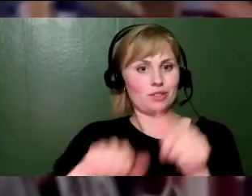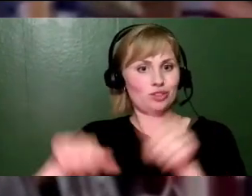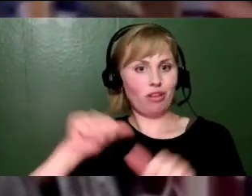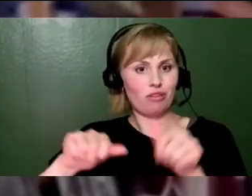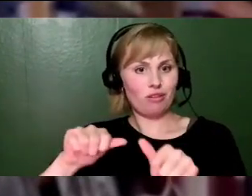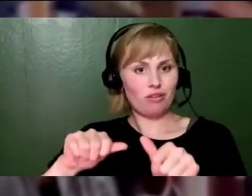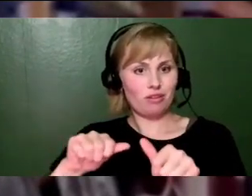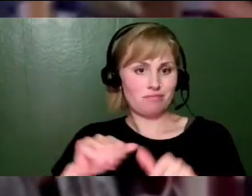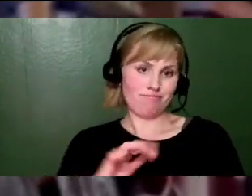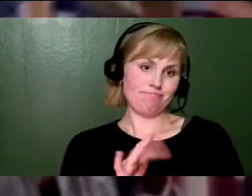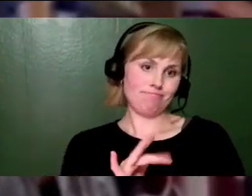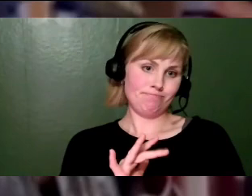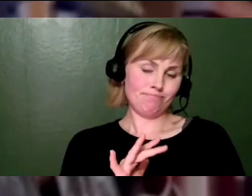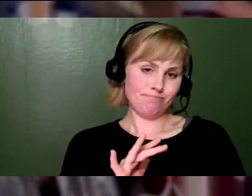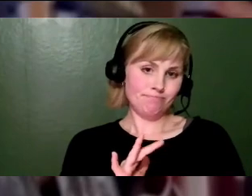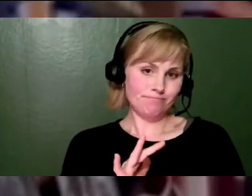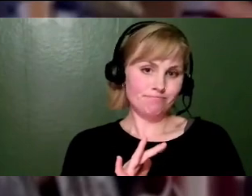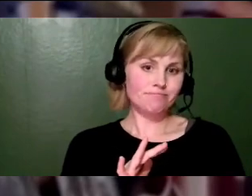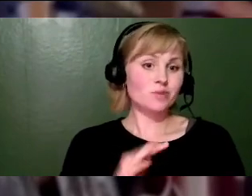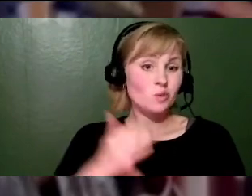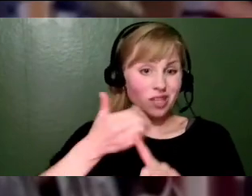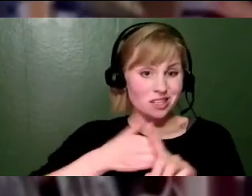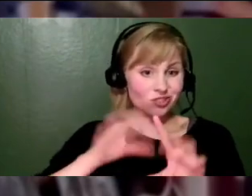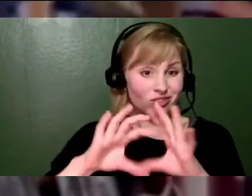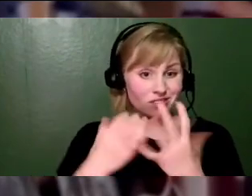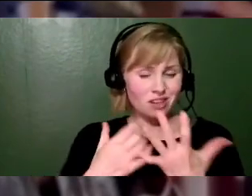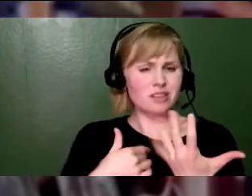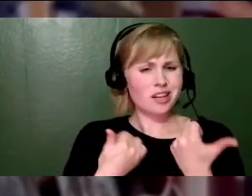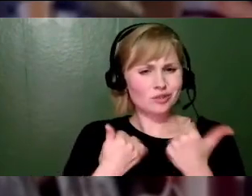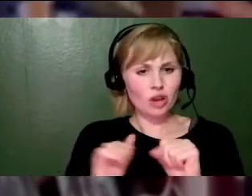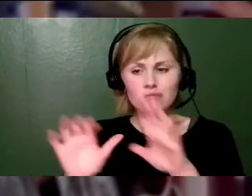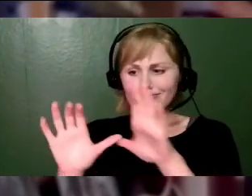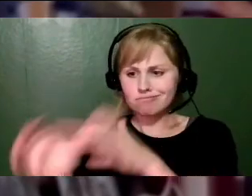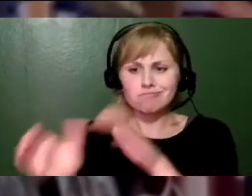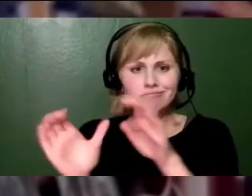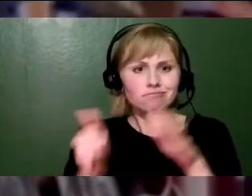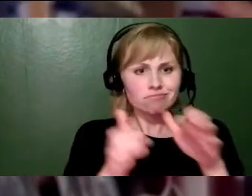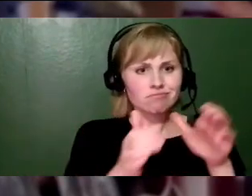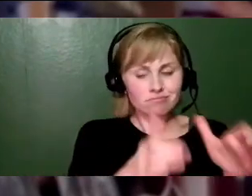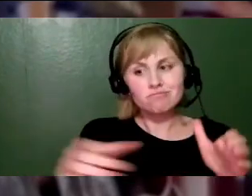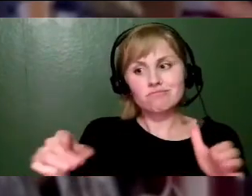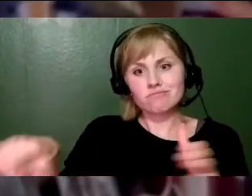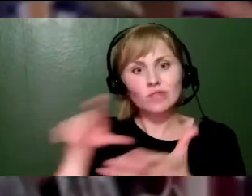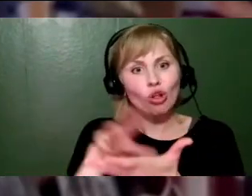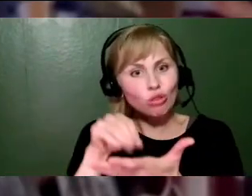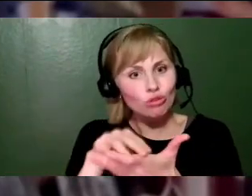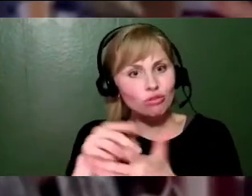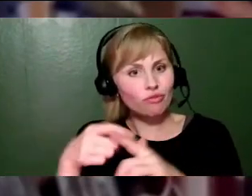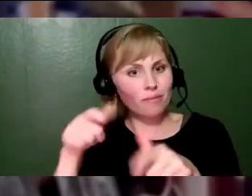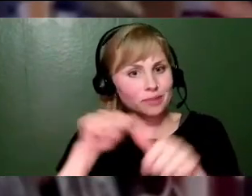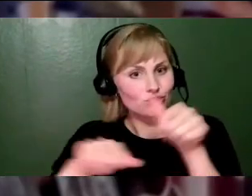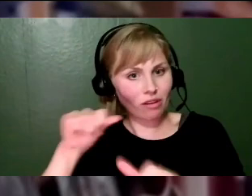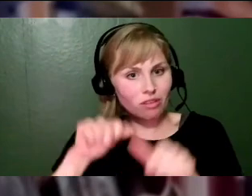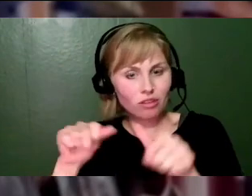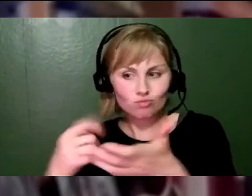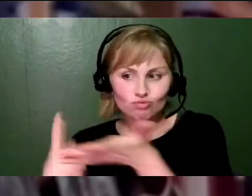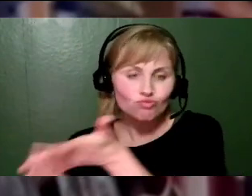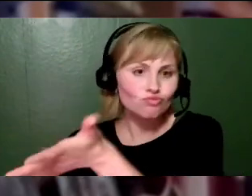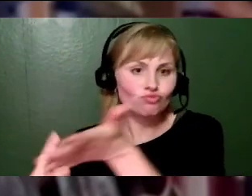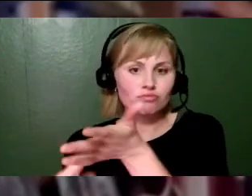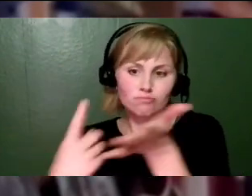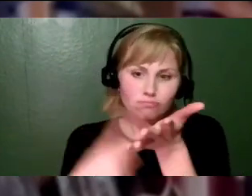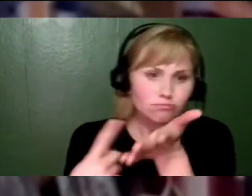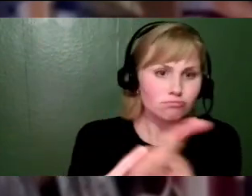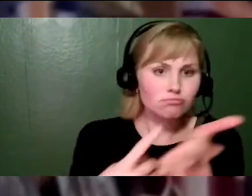there's a little bit of time where they can feed off each other and get to know each other, and then come back. And as Professor Carton